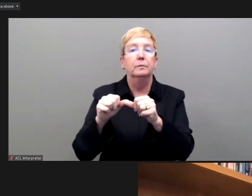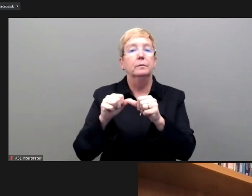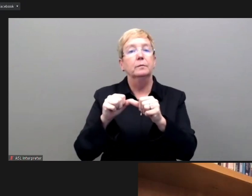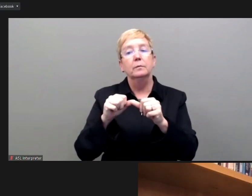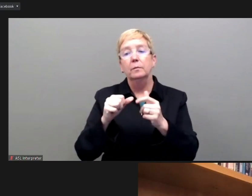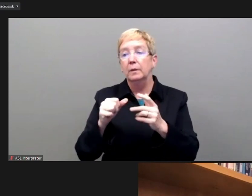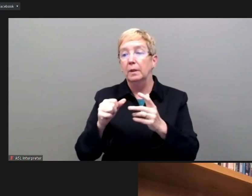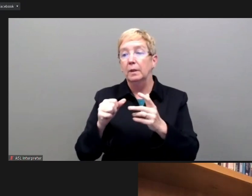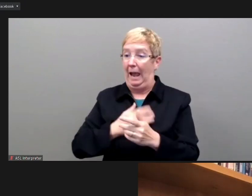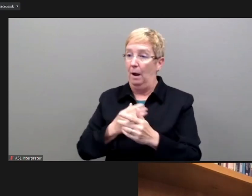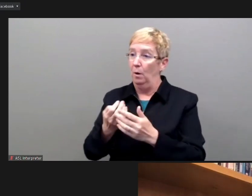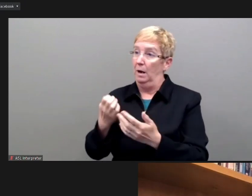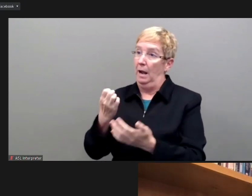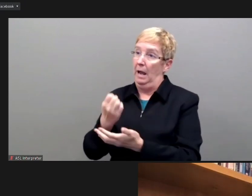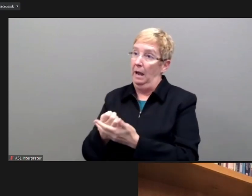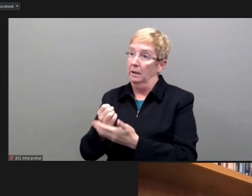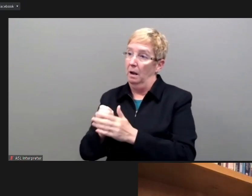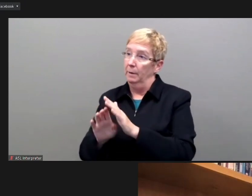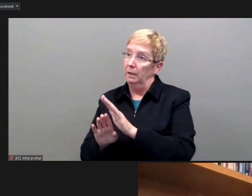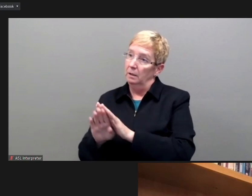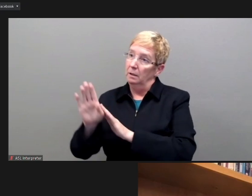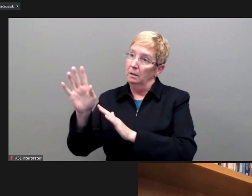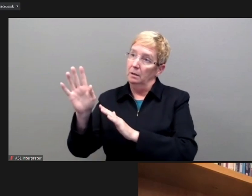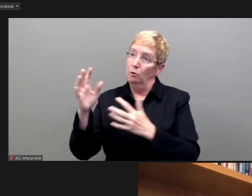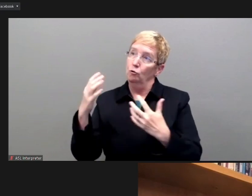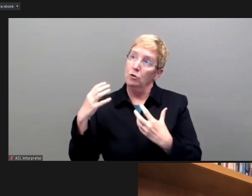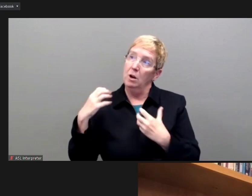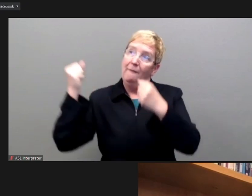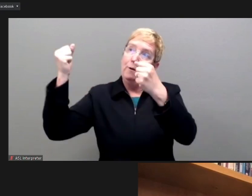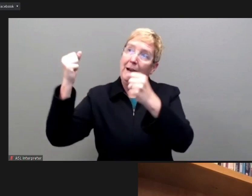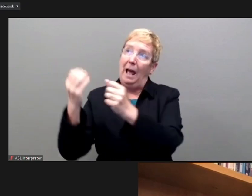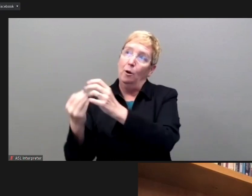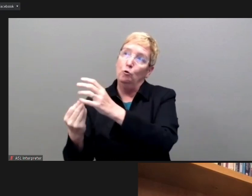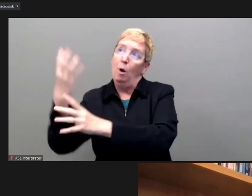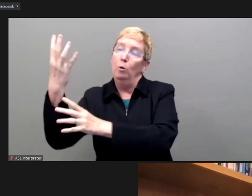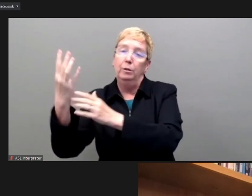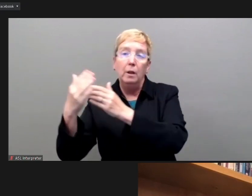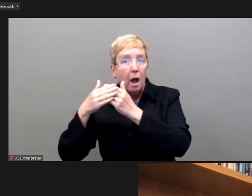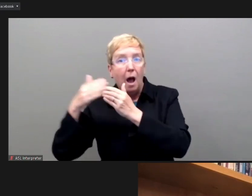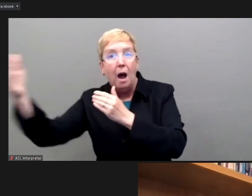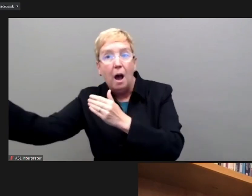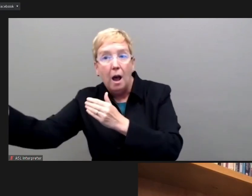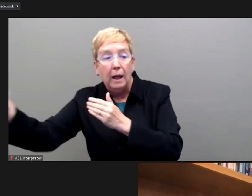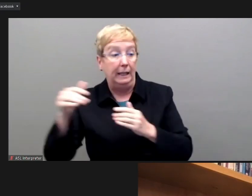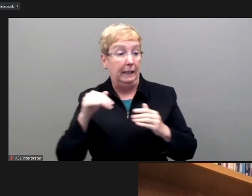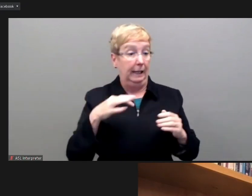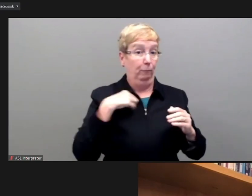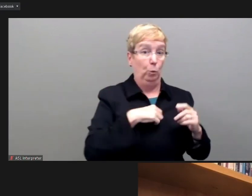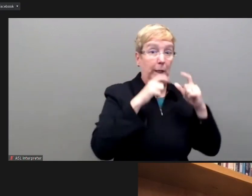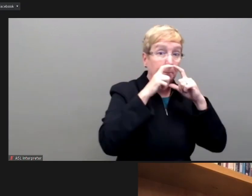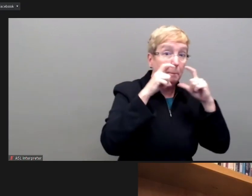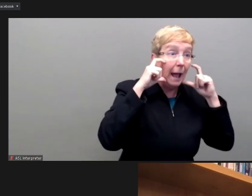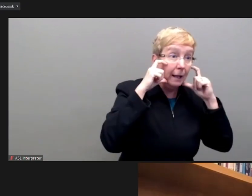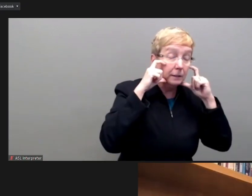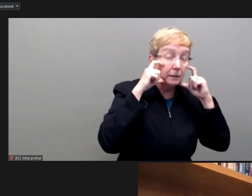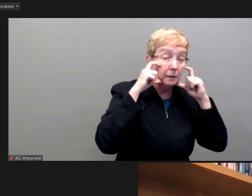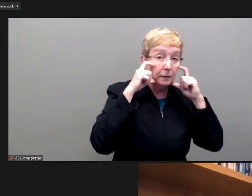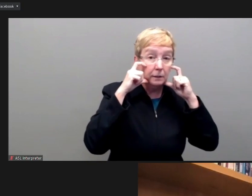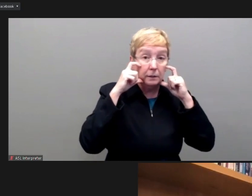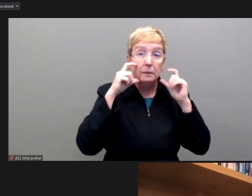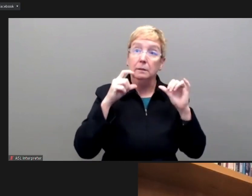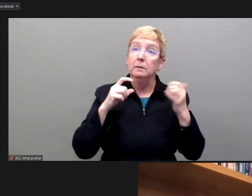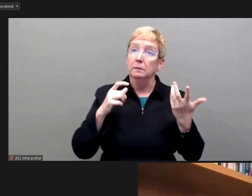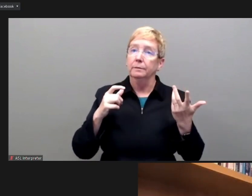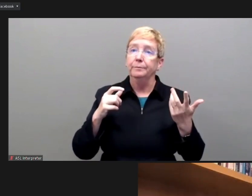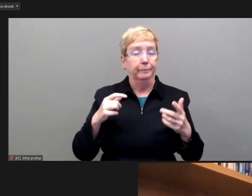blossoming economic, both recovery and opportunity, if we mask, that in and of itself, and they can show